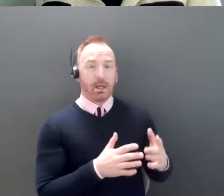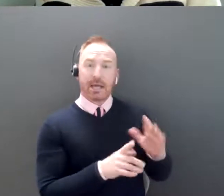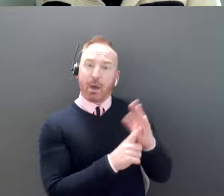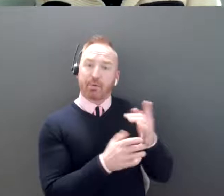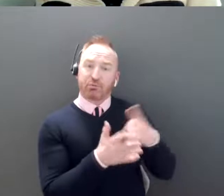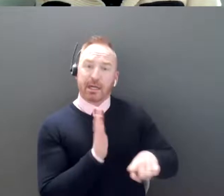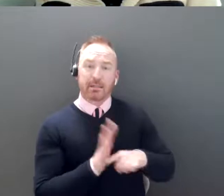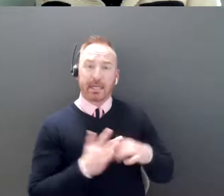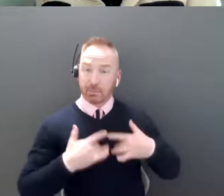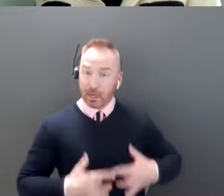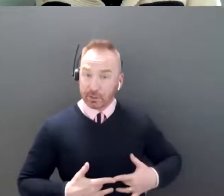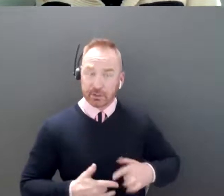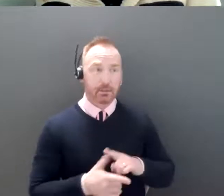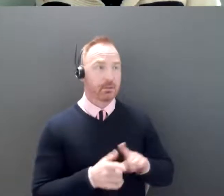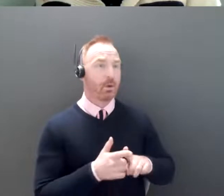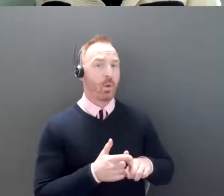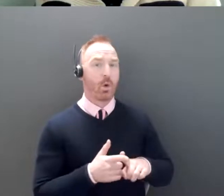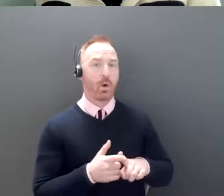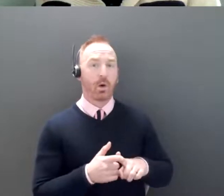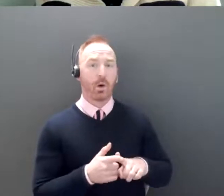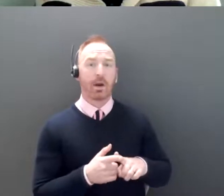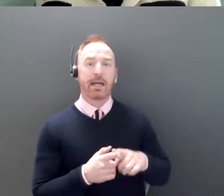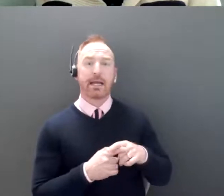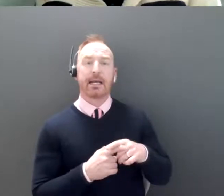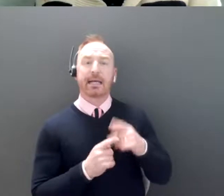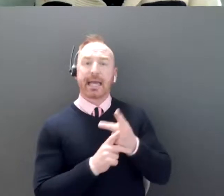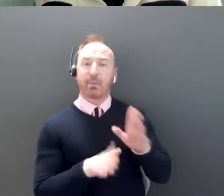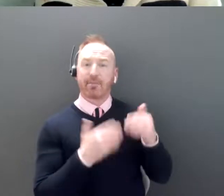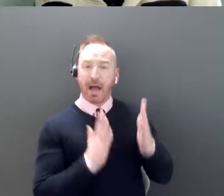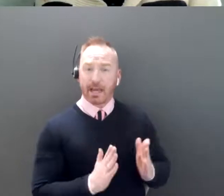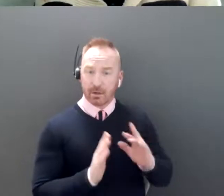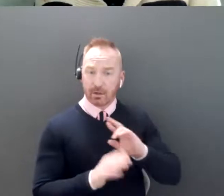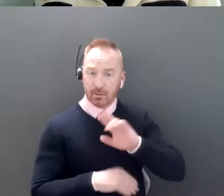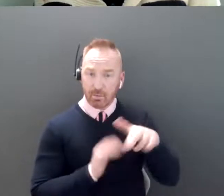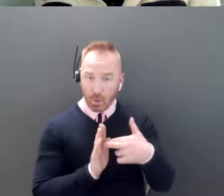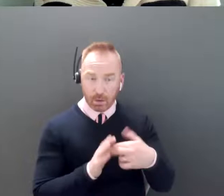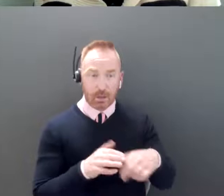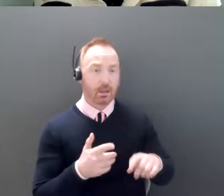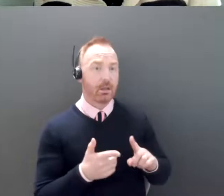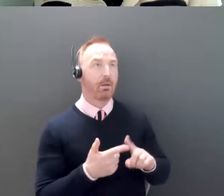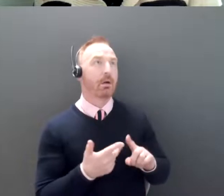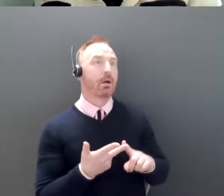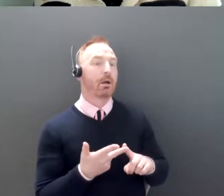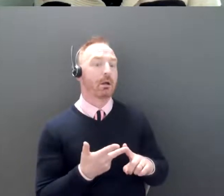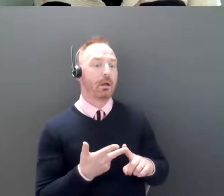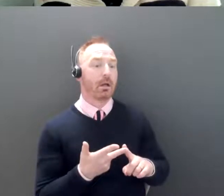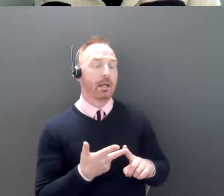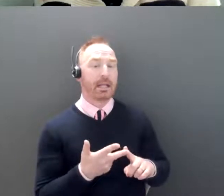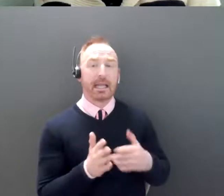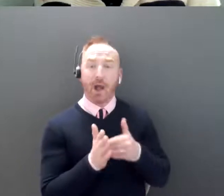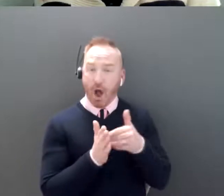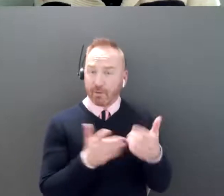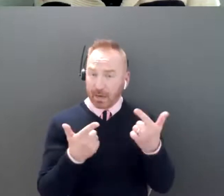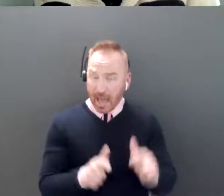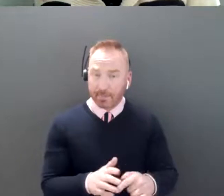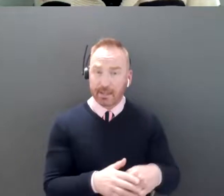things to look at are caregiver role, the pressure on. The most common situation is the husband is a caregiver,